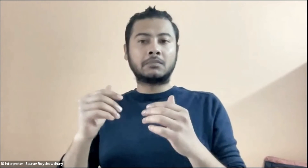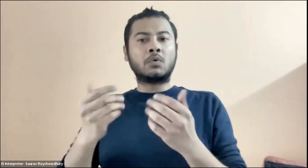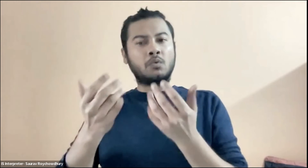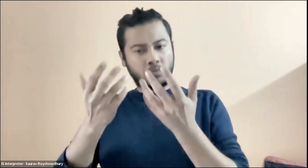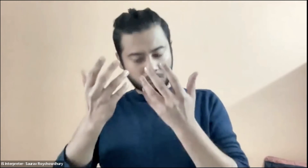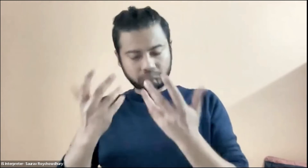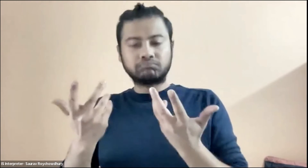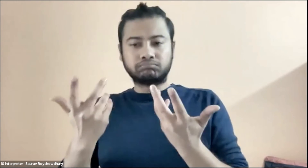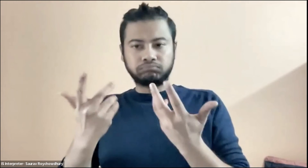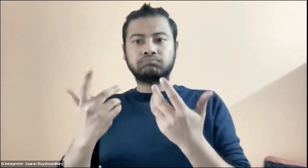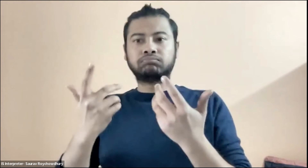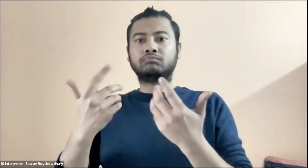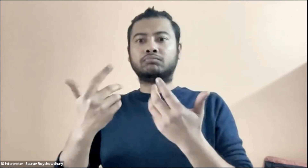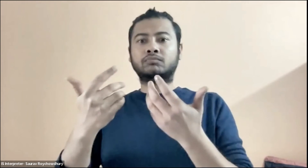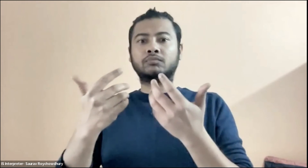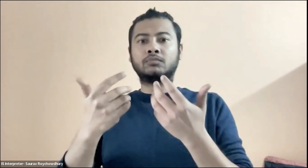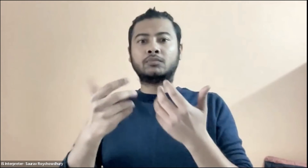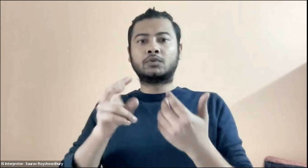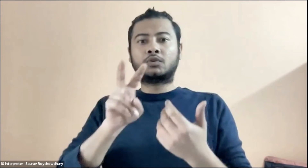health coverage by